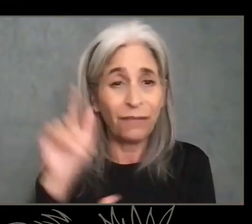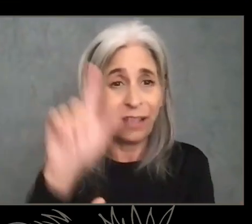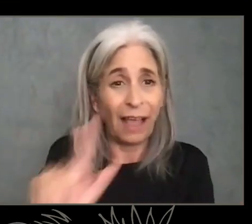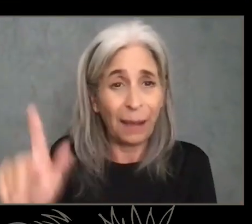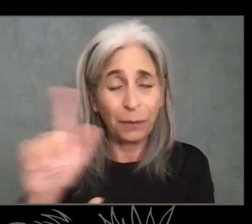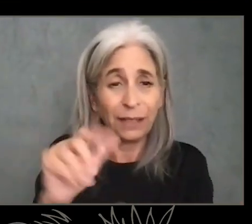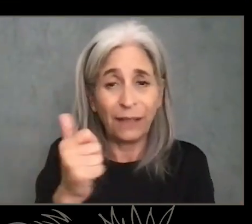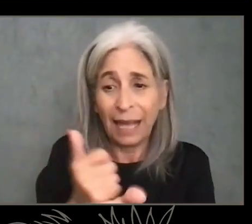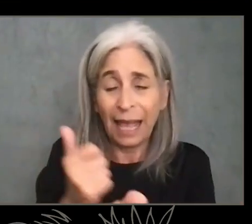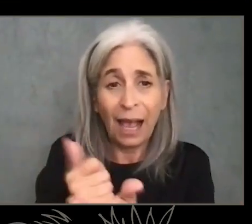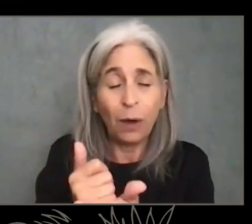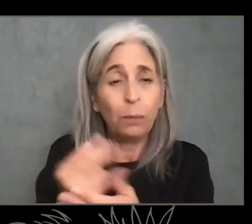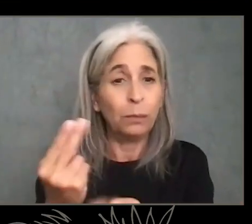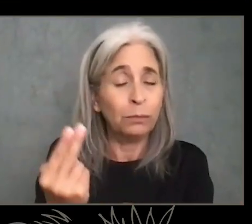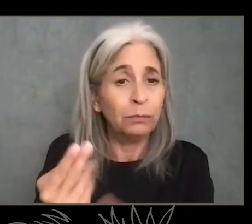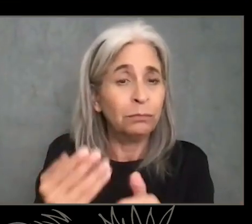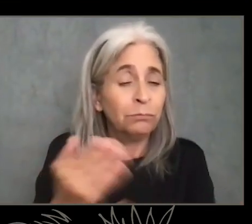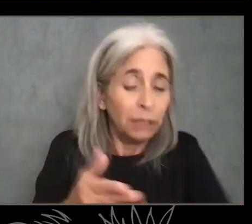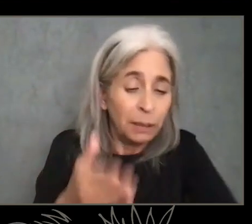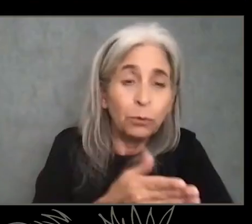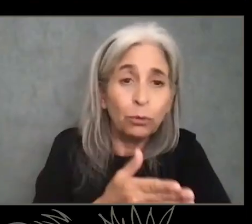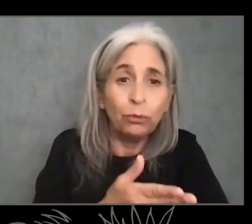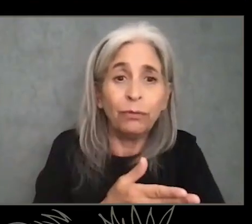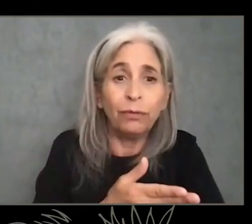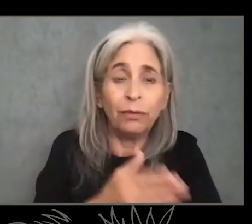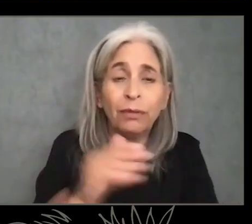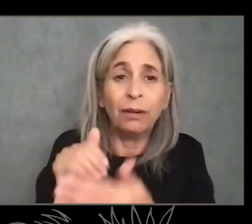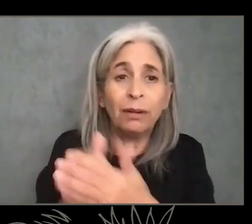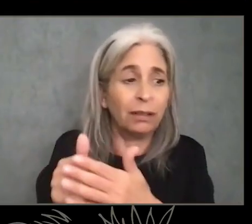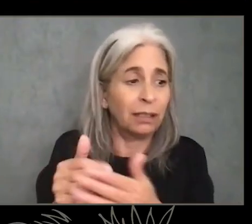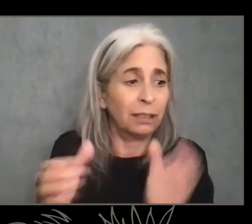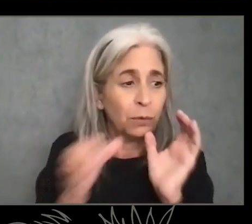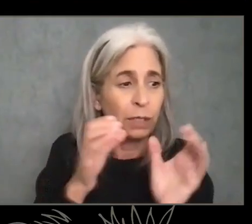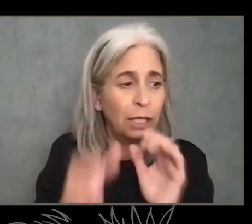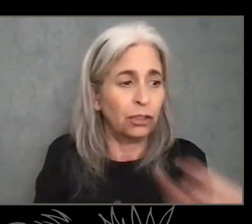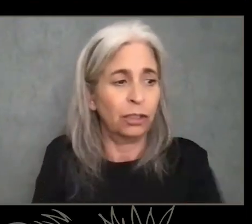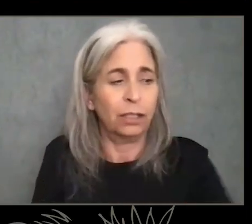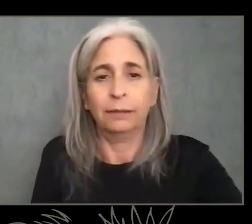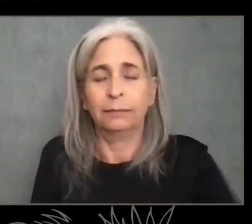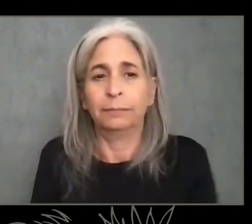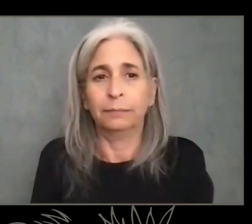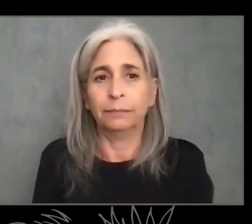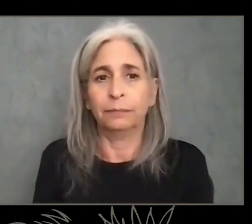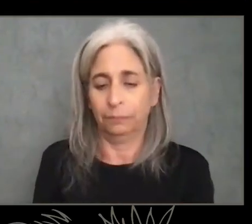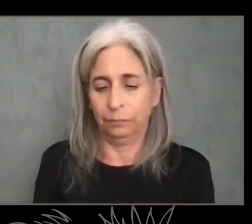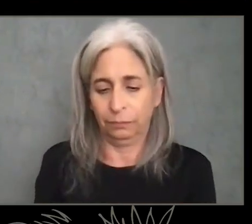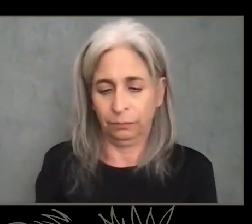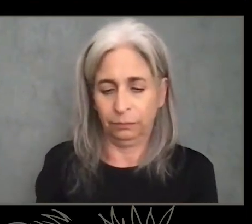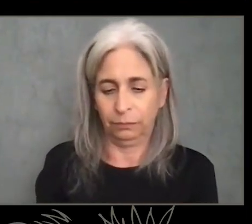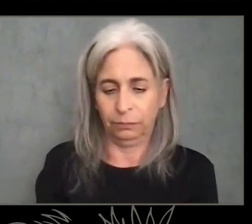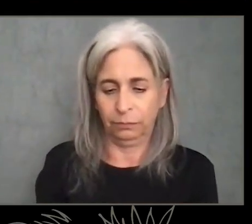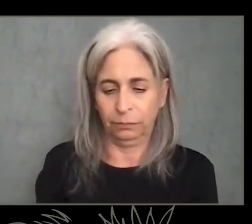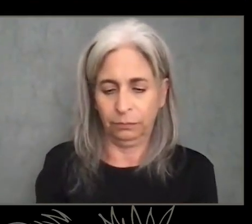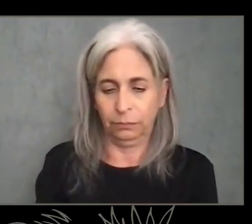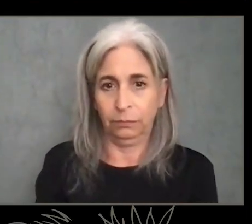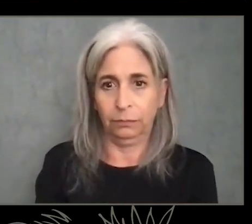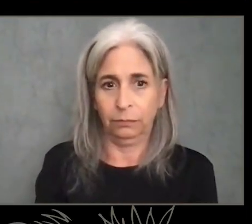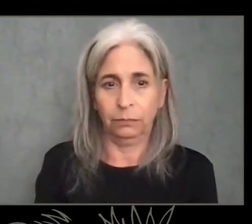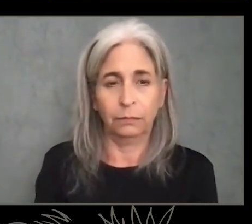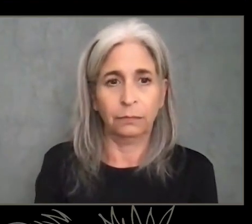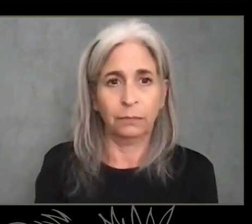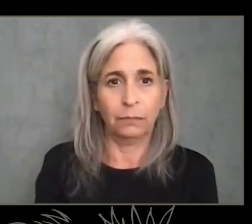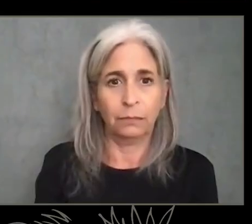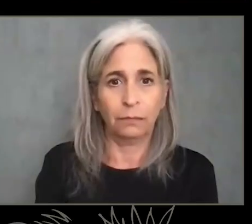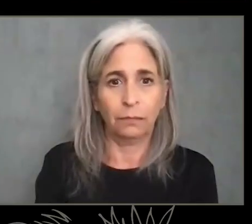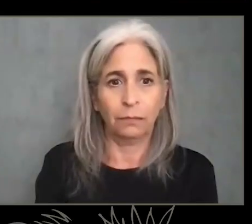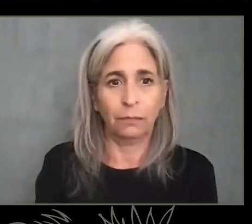libraries that can help us leverage and do that. So don't you feel that because you're doing React, you cannot provide this kind of solution.